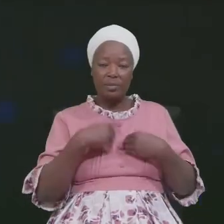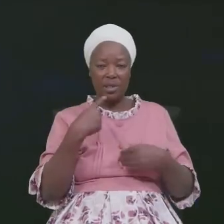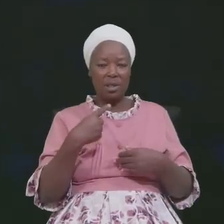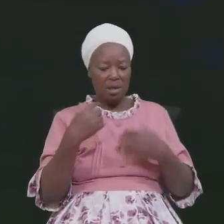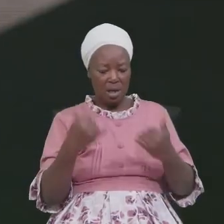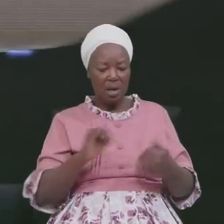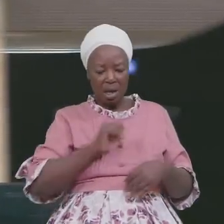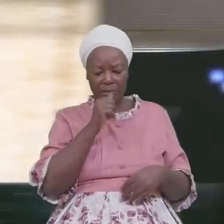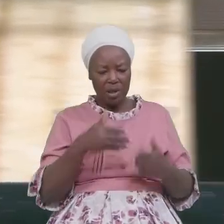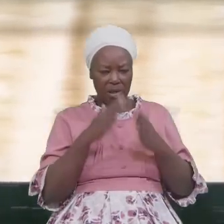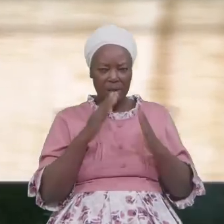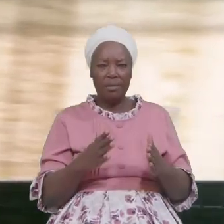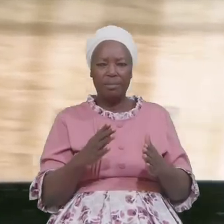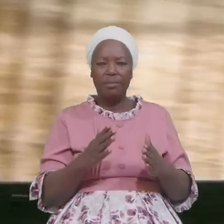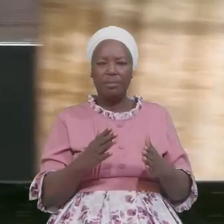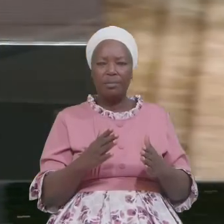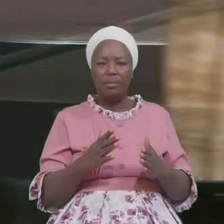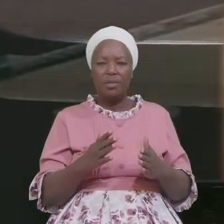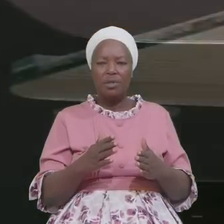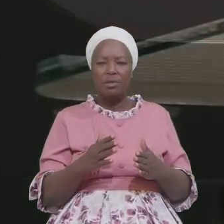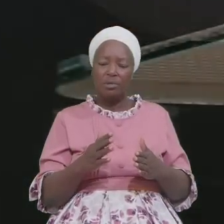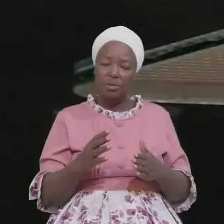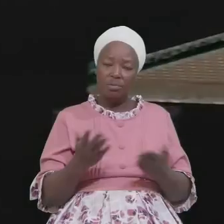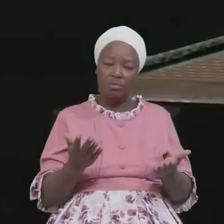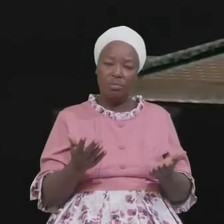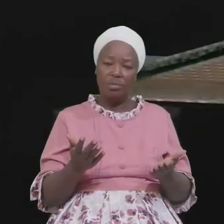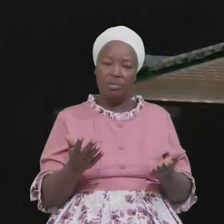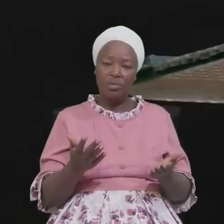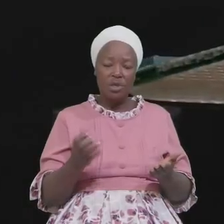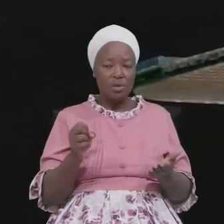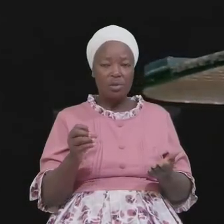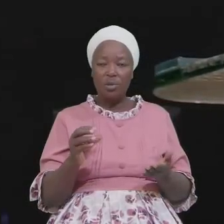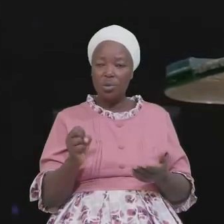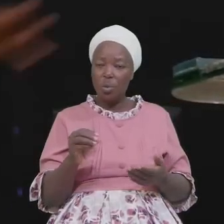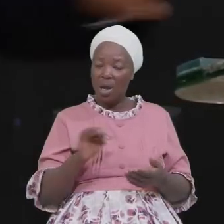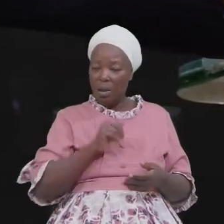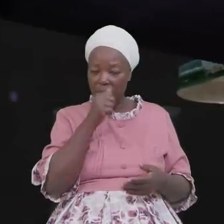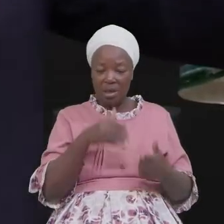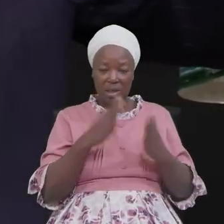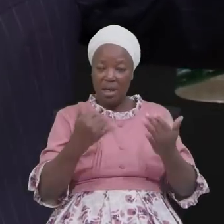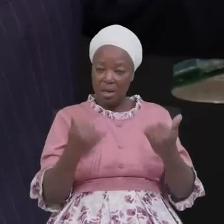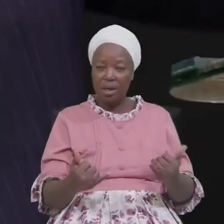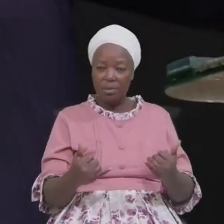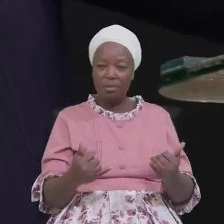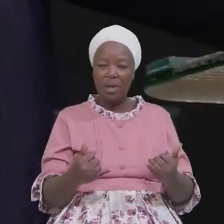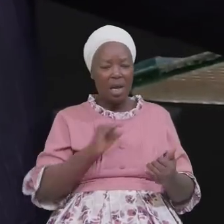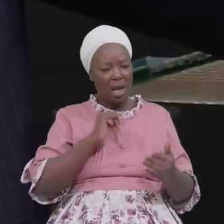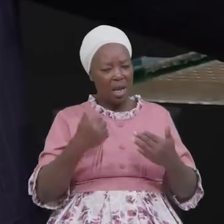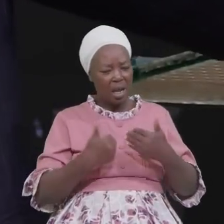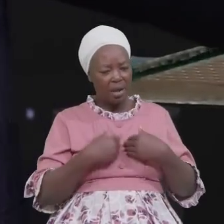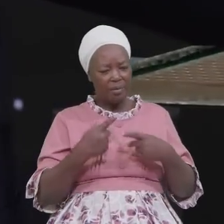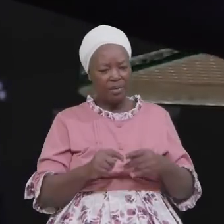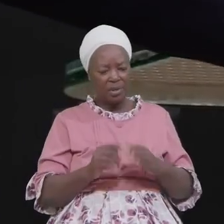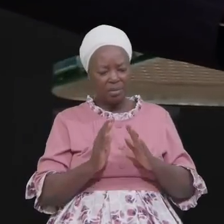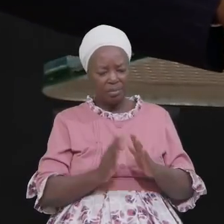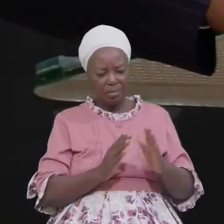leader, so far so good. I have the urge, I